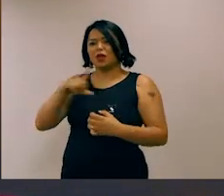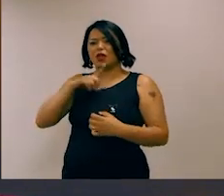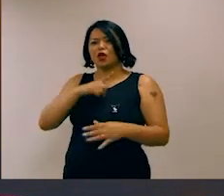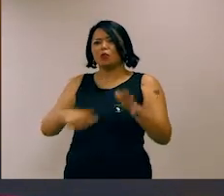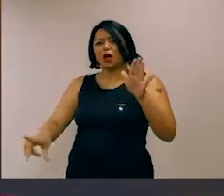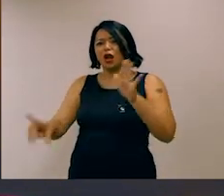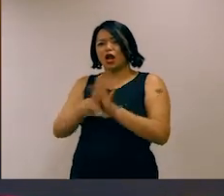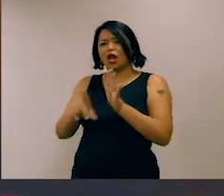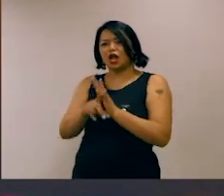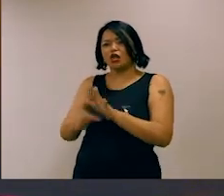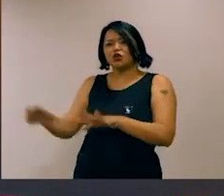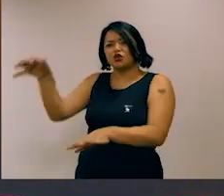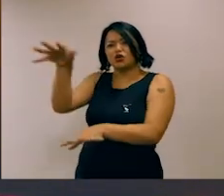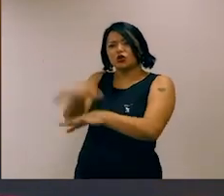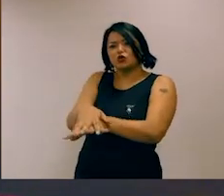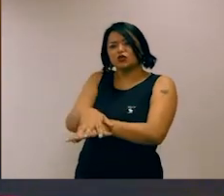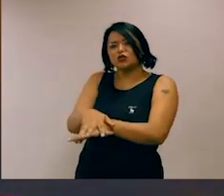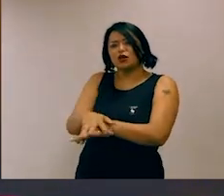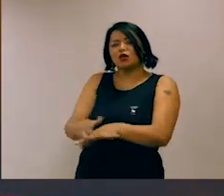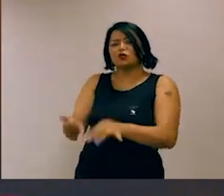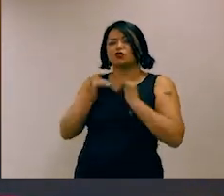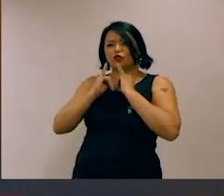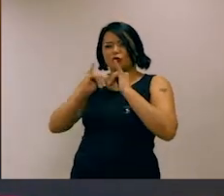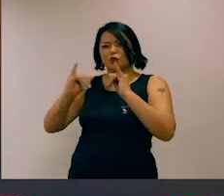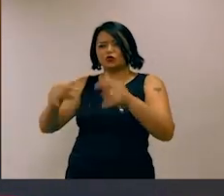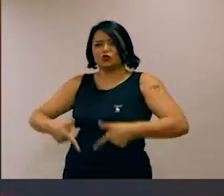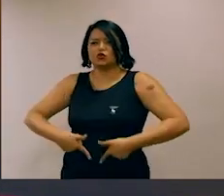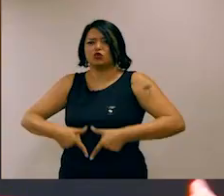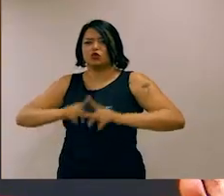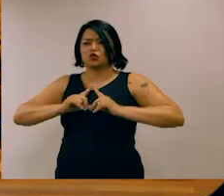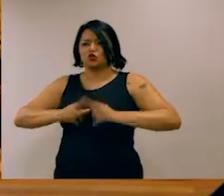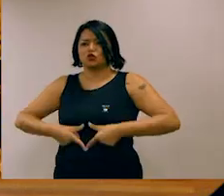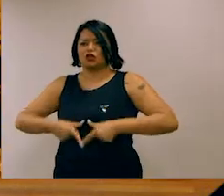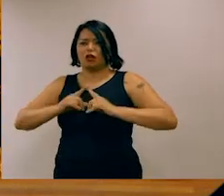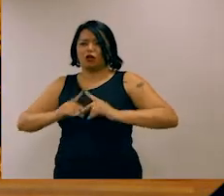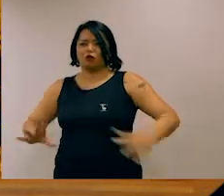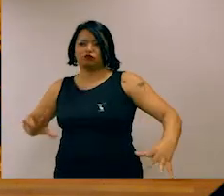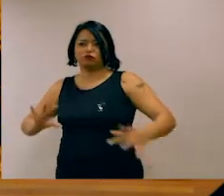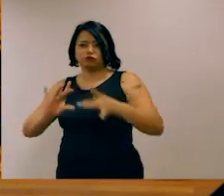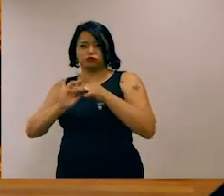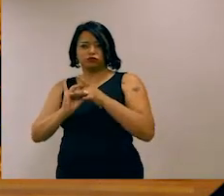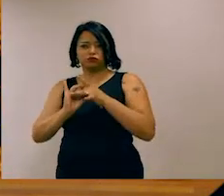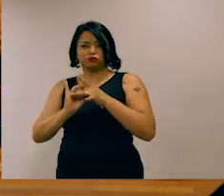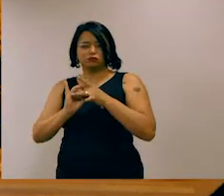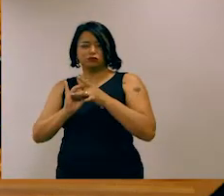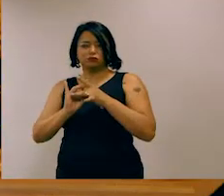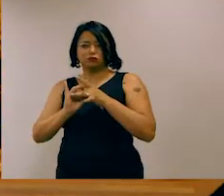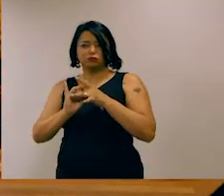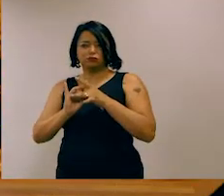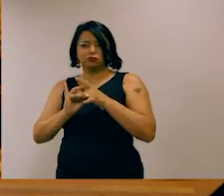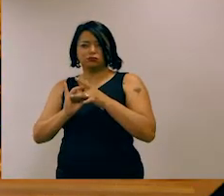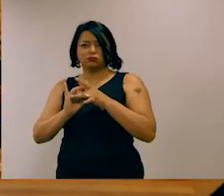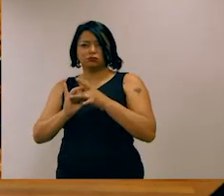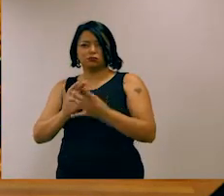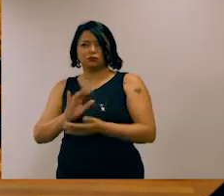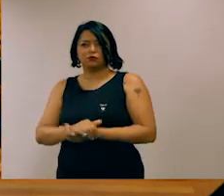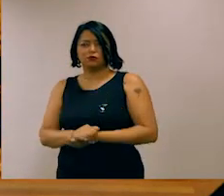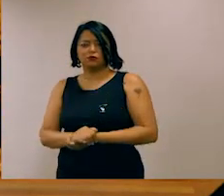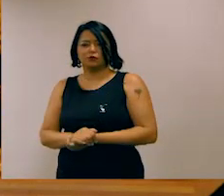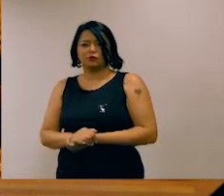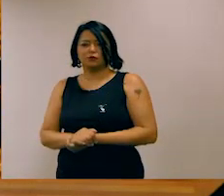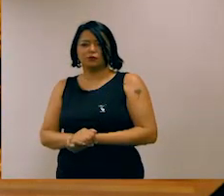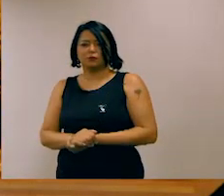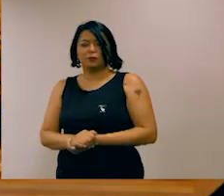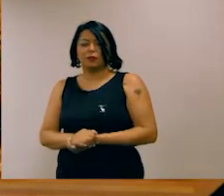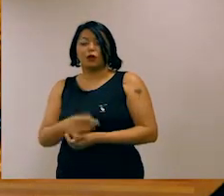data collections without invading professional private deprivations? Yeah, we have a really, privacy laws are really hard